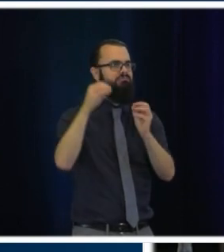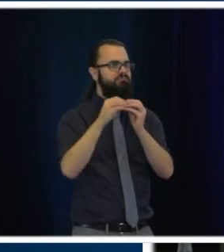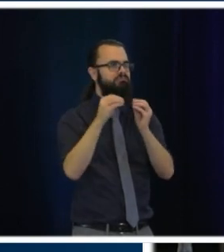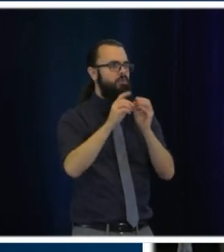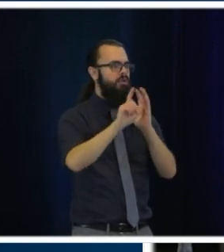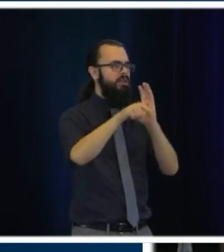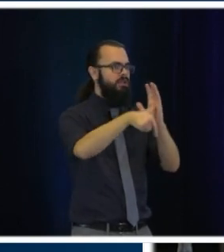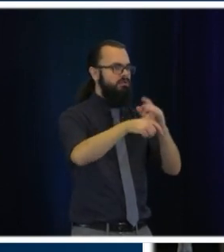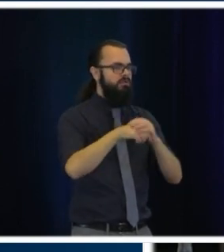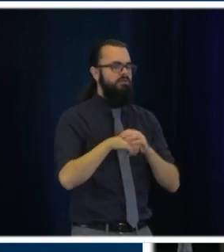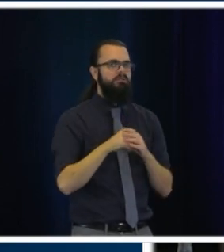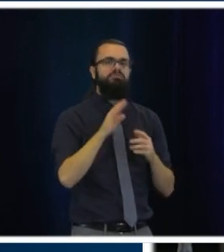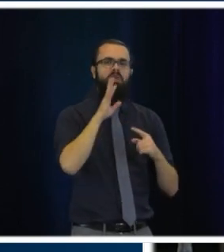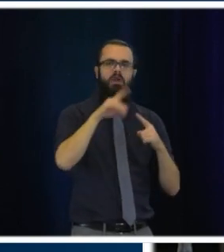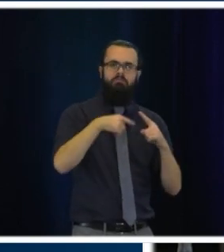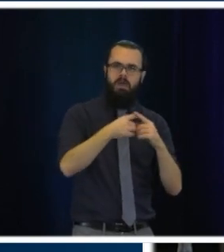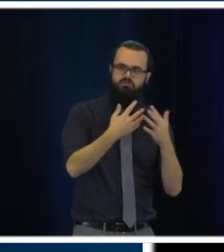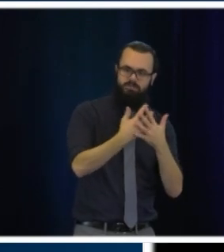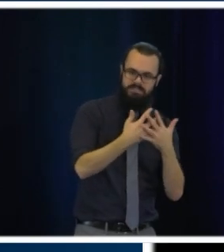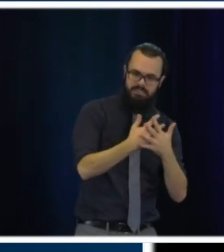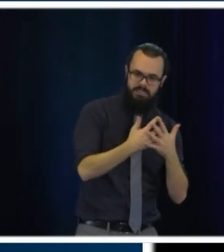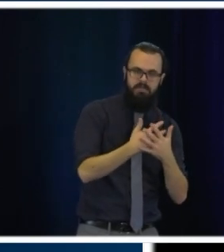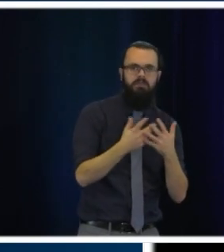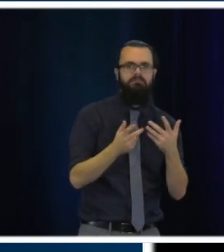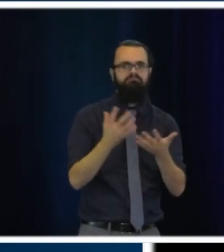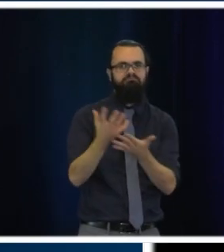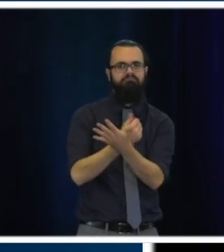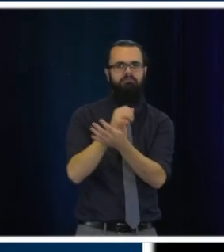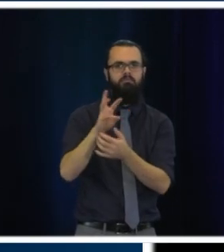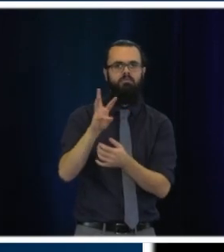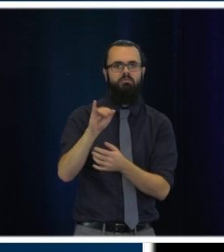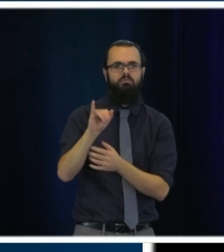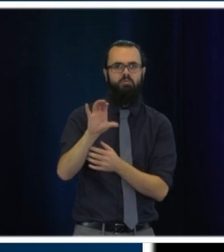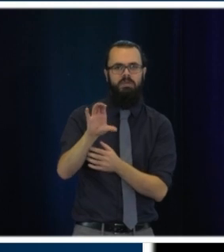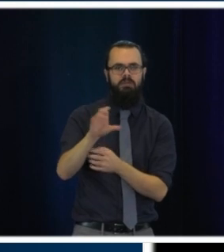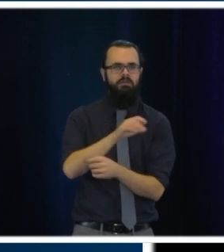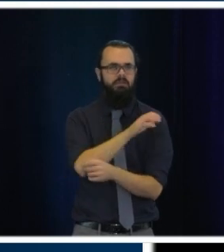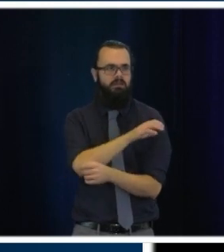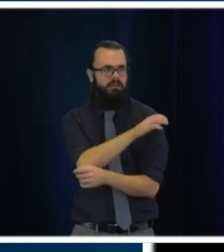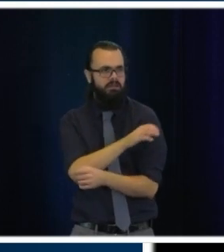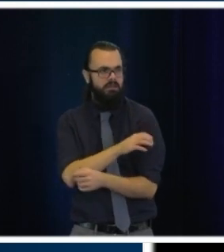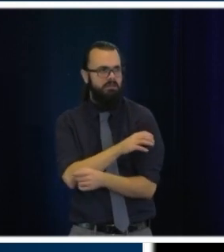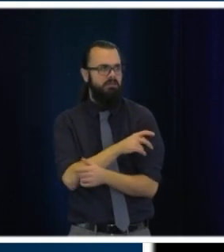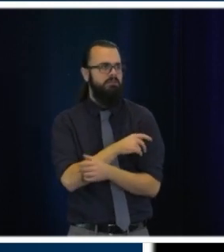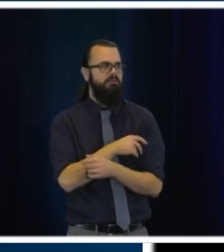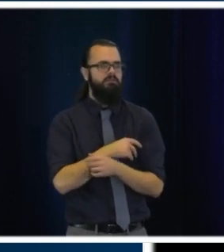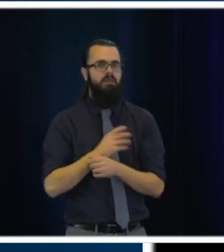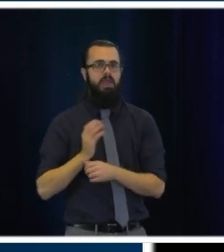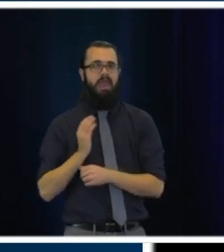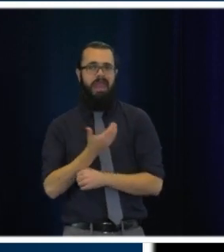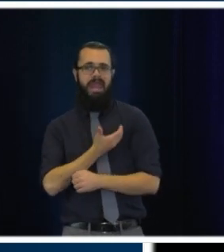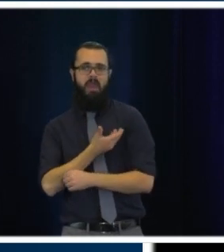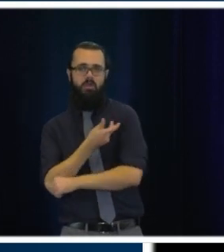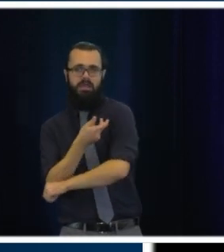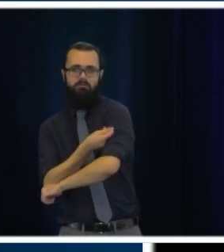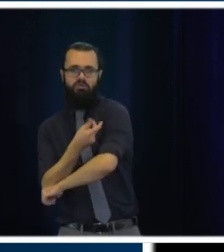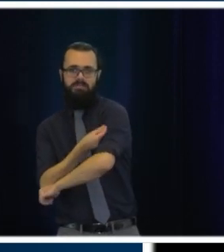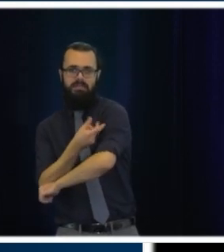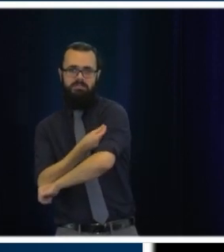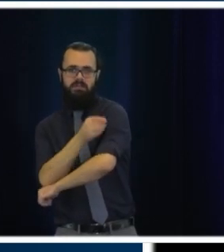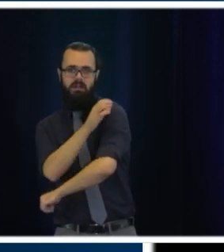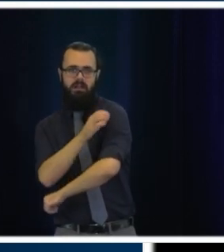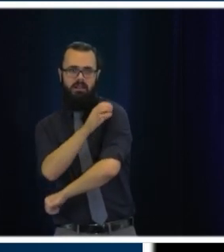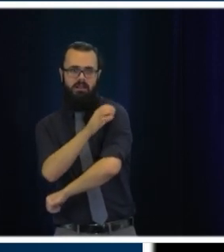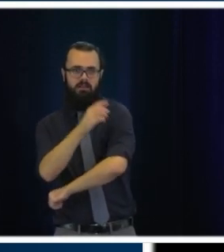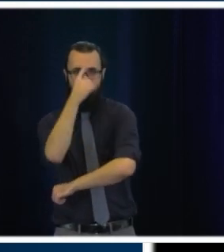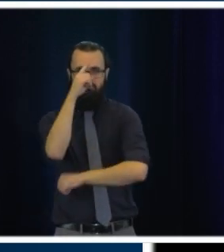the screening. I mentioned we're going to go to WIC clinics, and we're going to even start screening at our immunization clinic at the health department, because we get